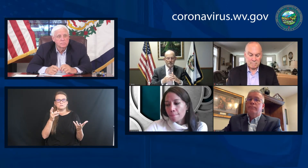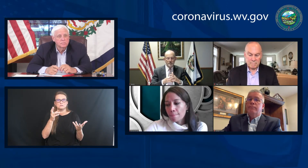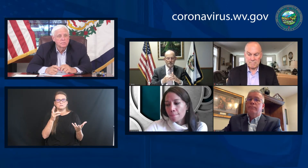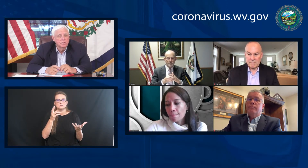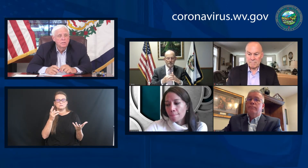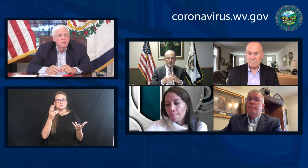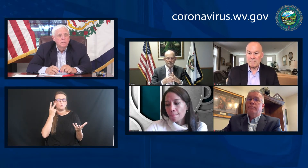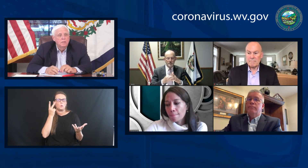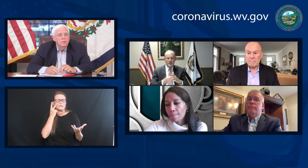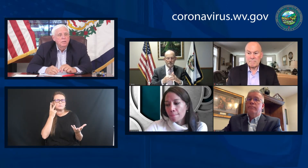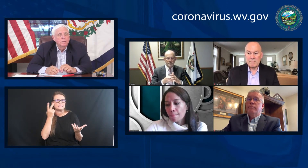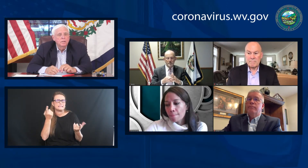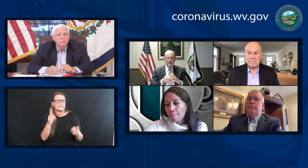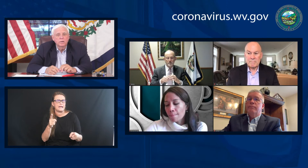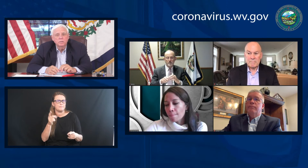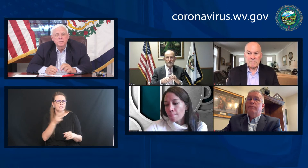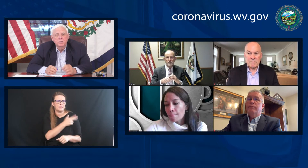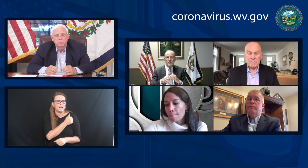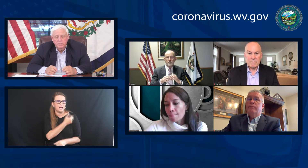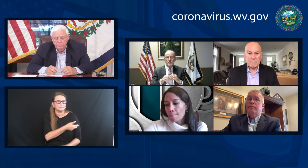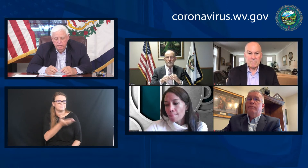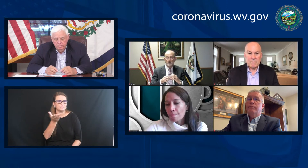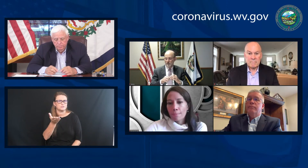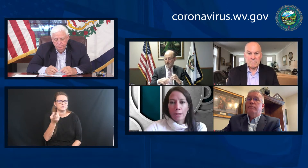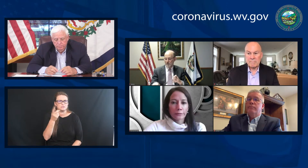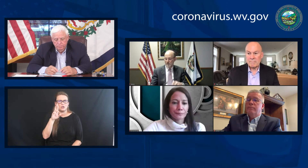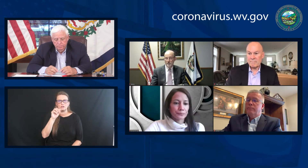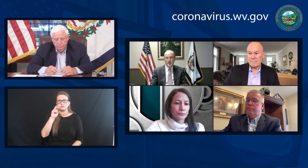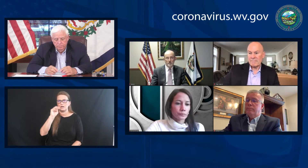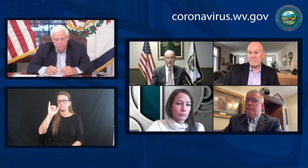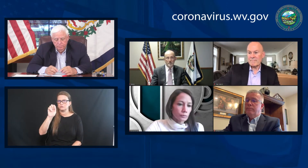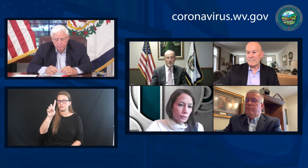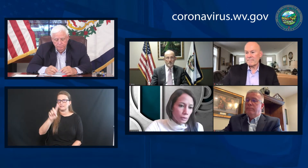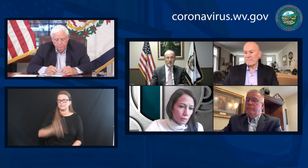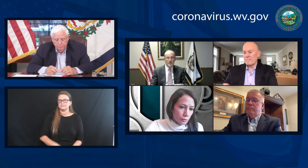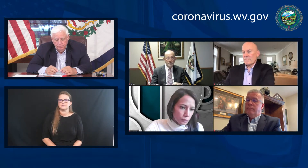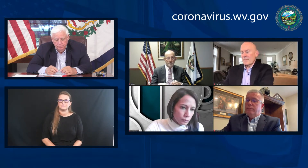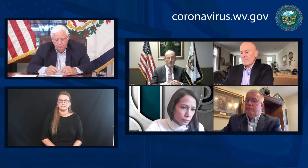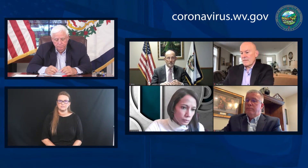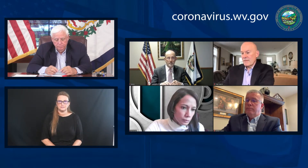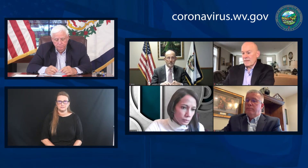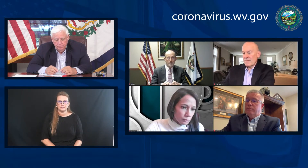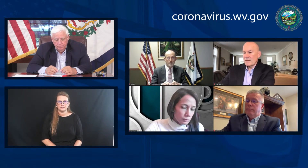statewide? Dr. Amjad, please go.